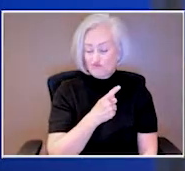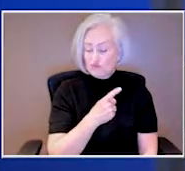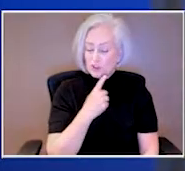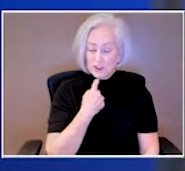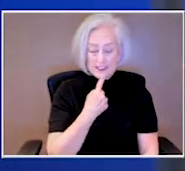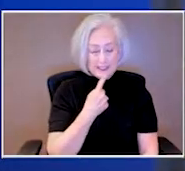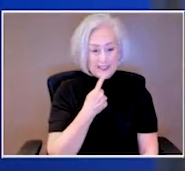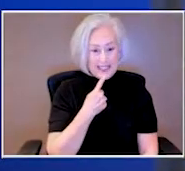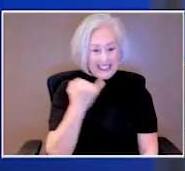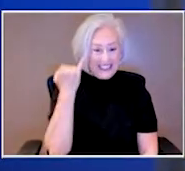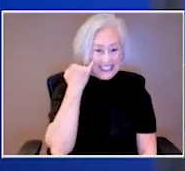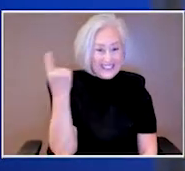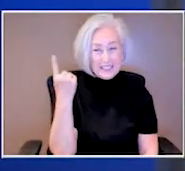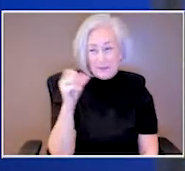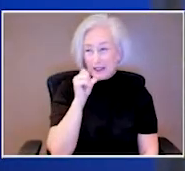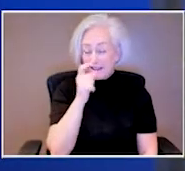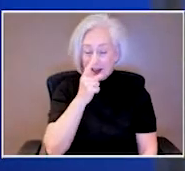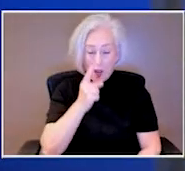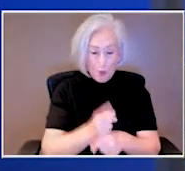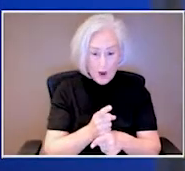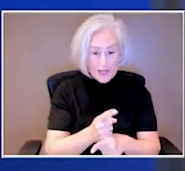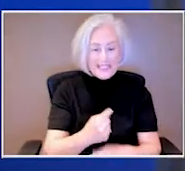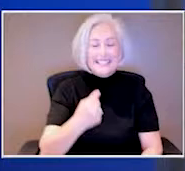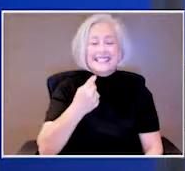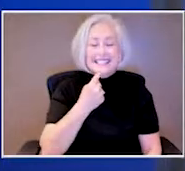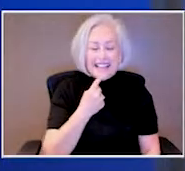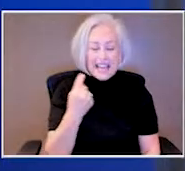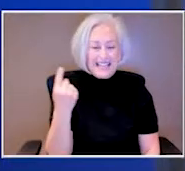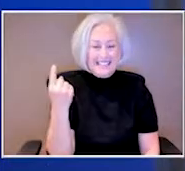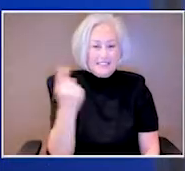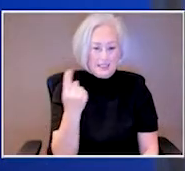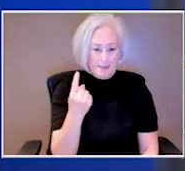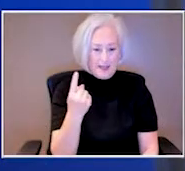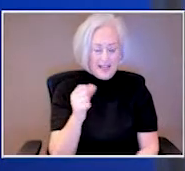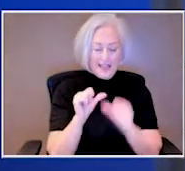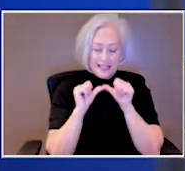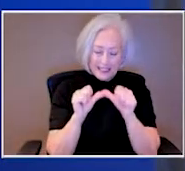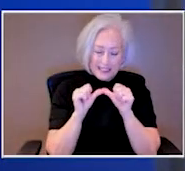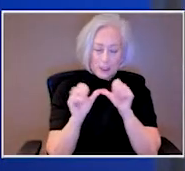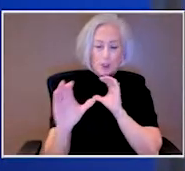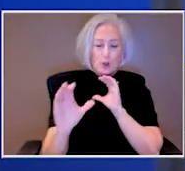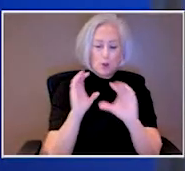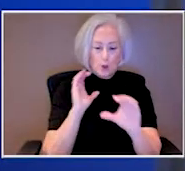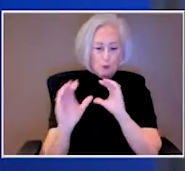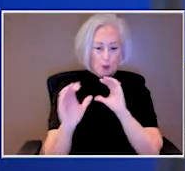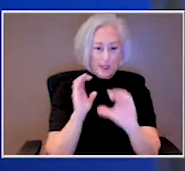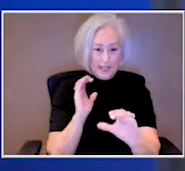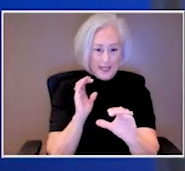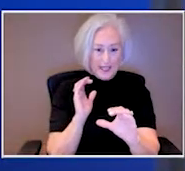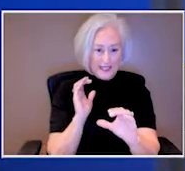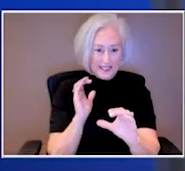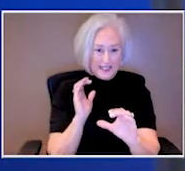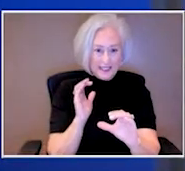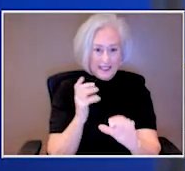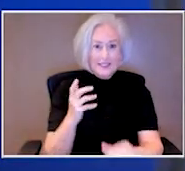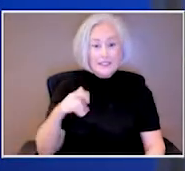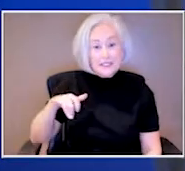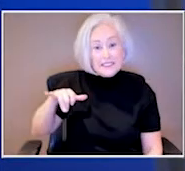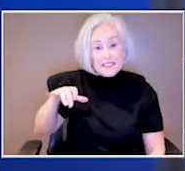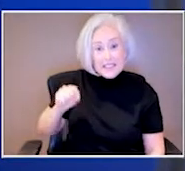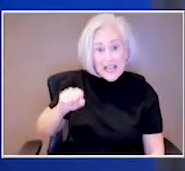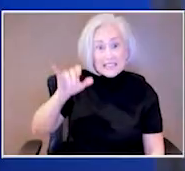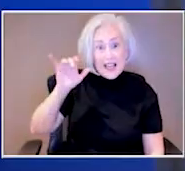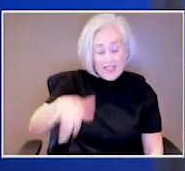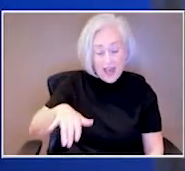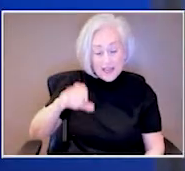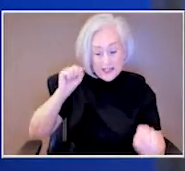right, to say something and to continue to communicate. And yes, this is an incredible journey to